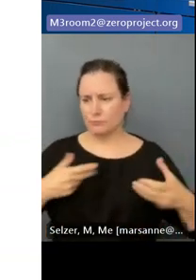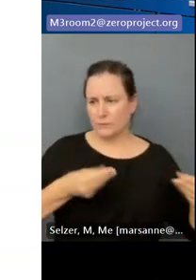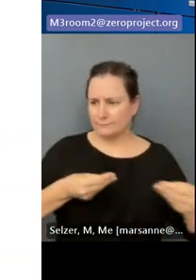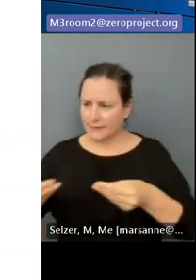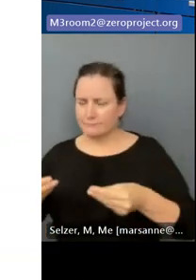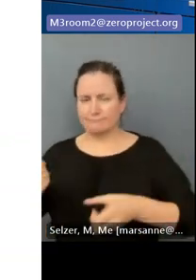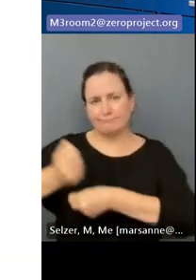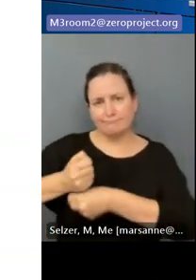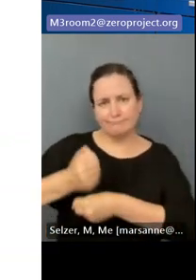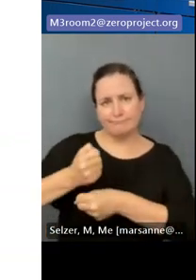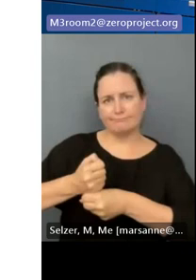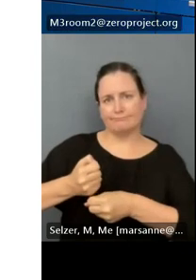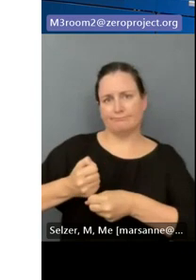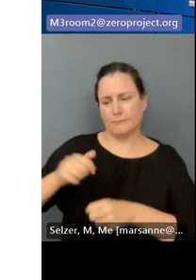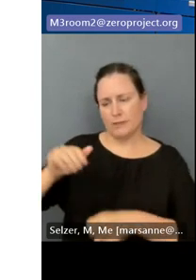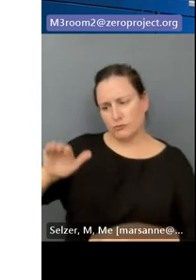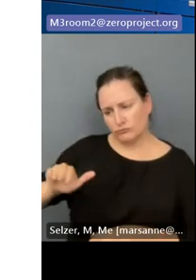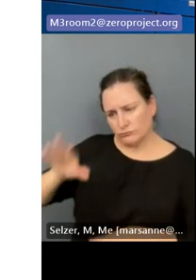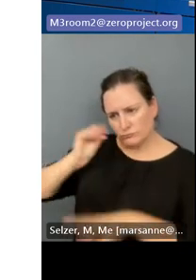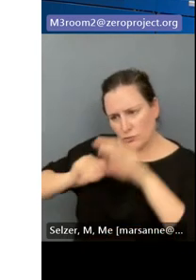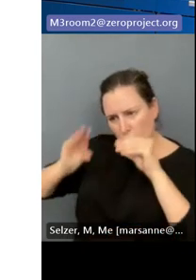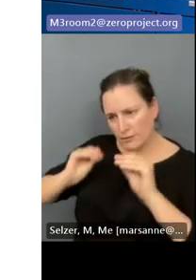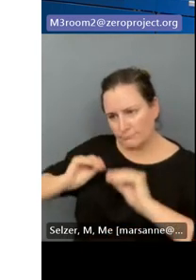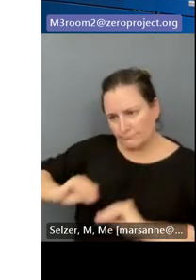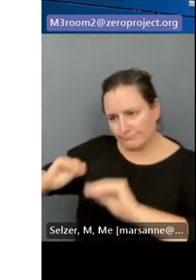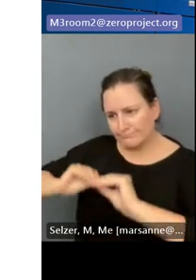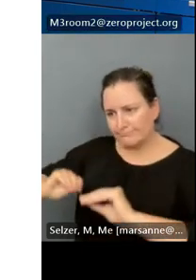process is